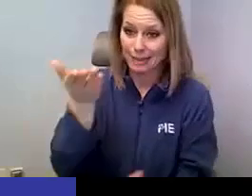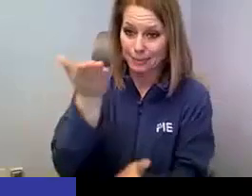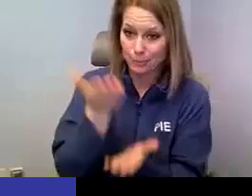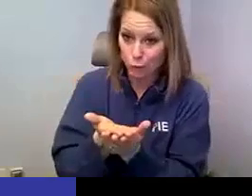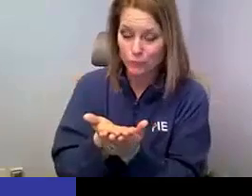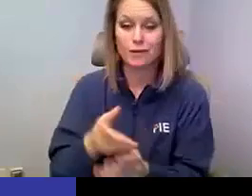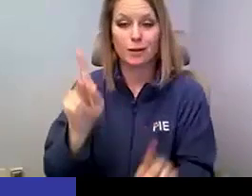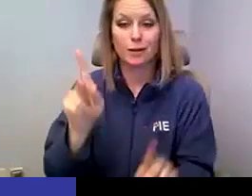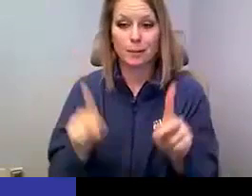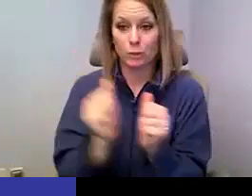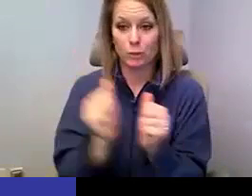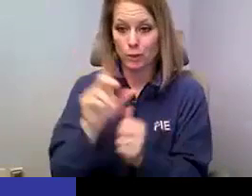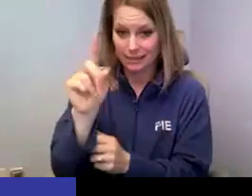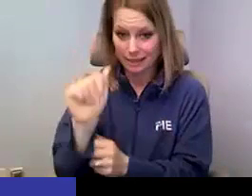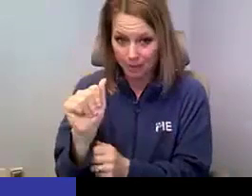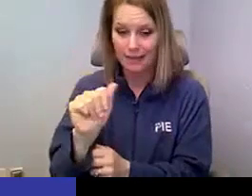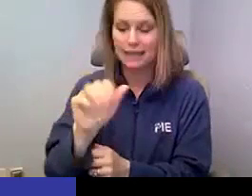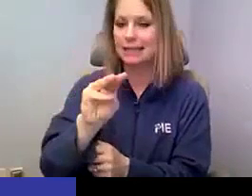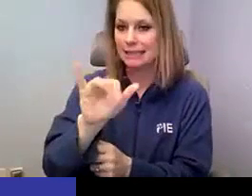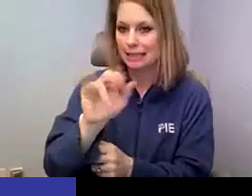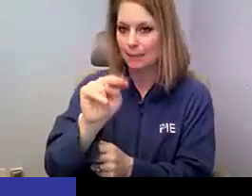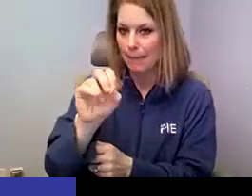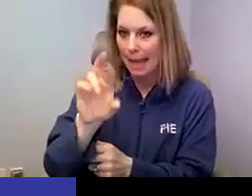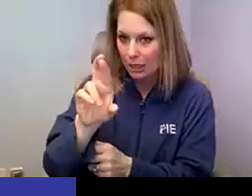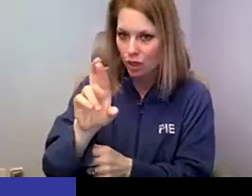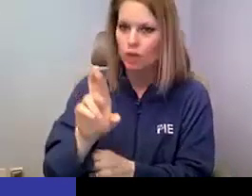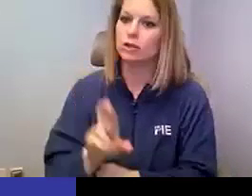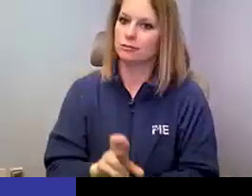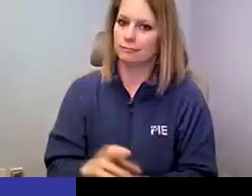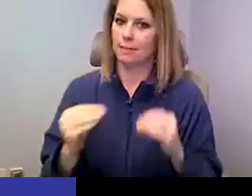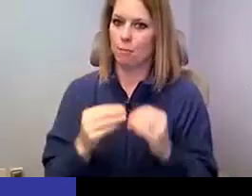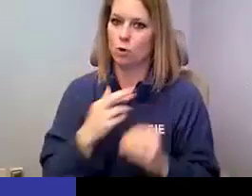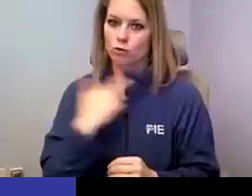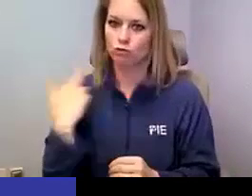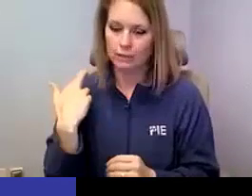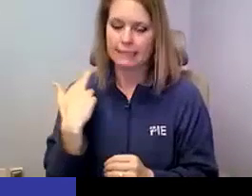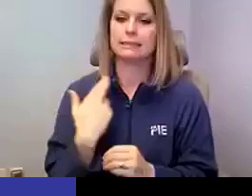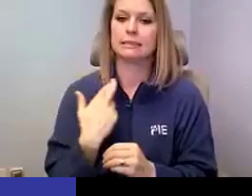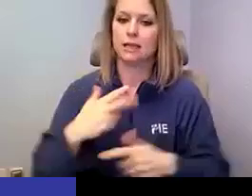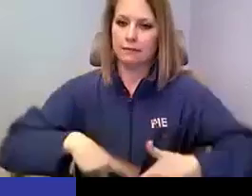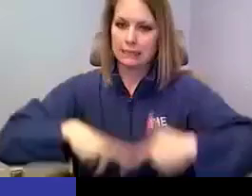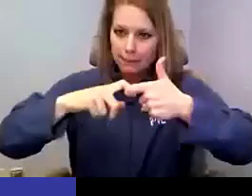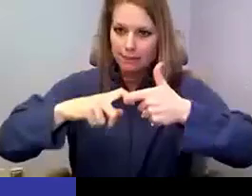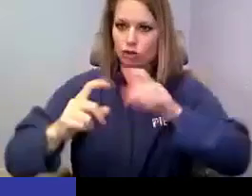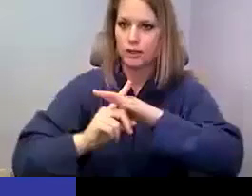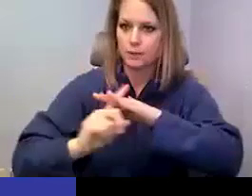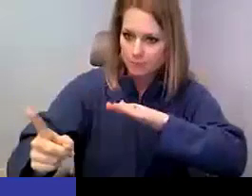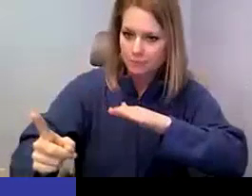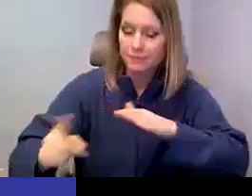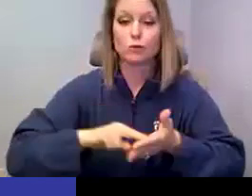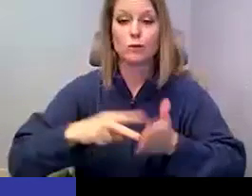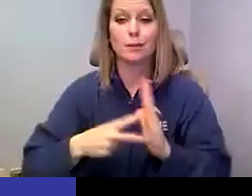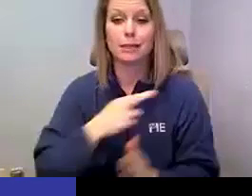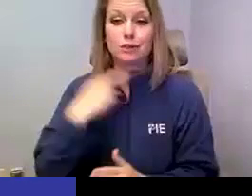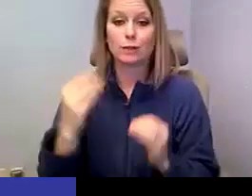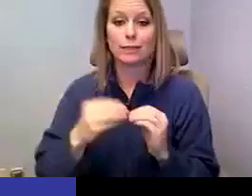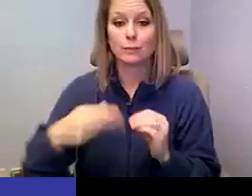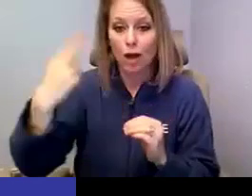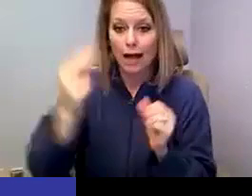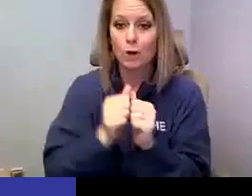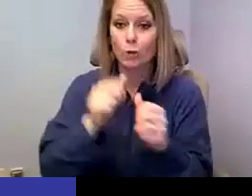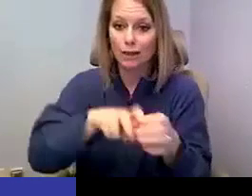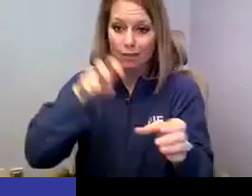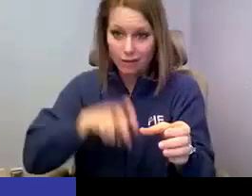are at a greater risk for being suspended. School suspension increases the risk of school dropout, and school dropout increases the likelihood